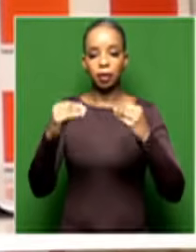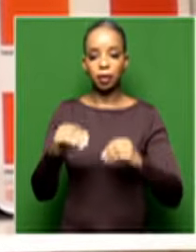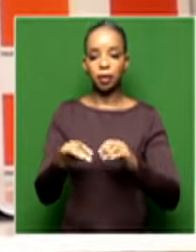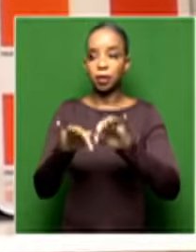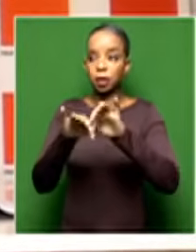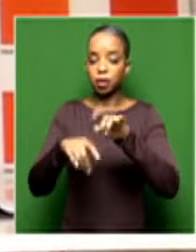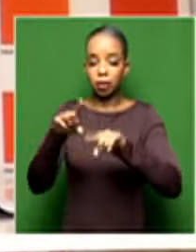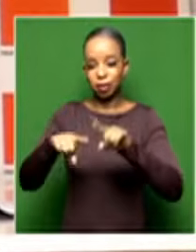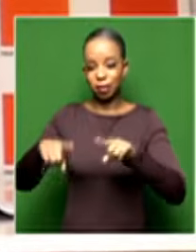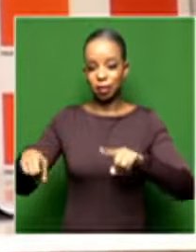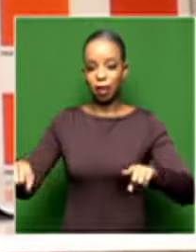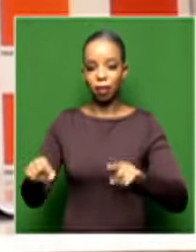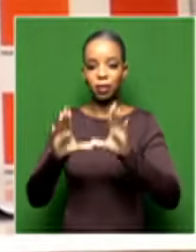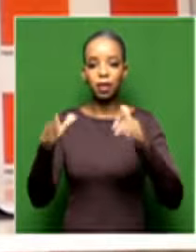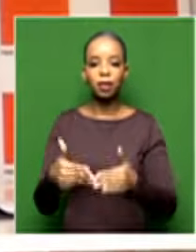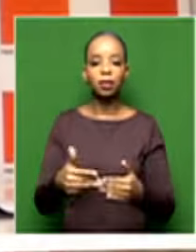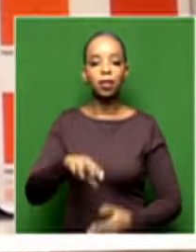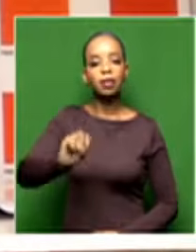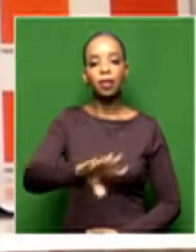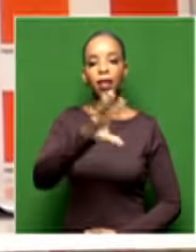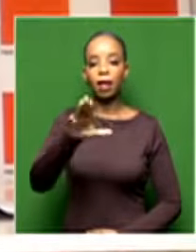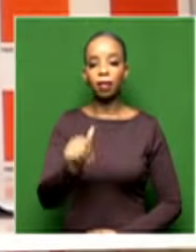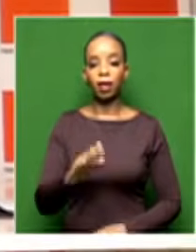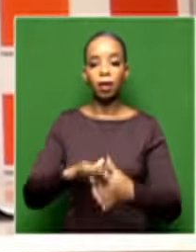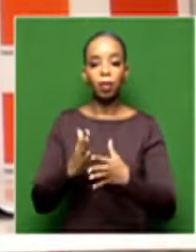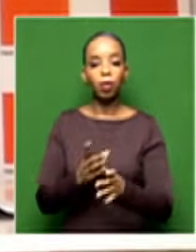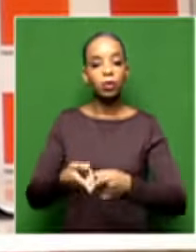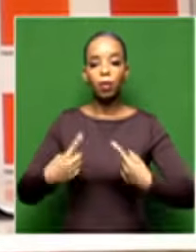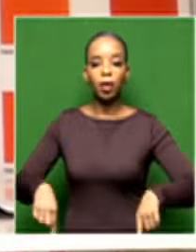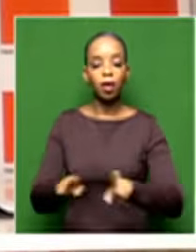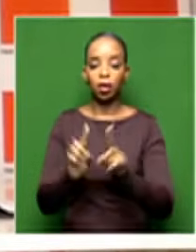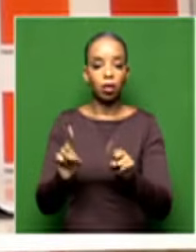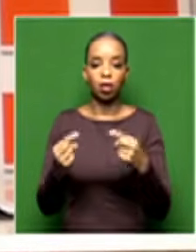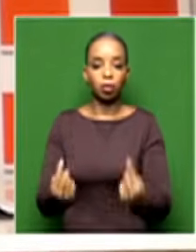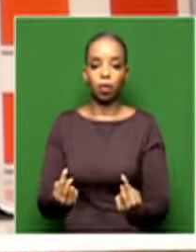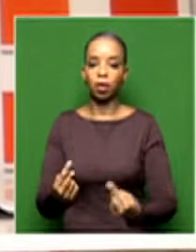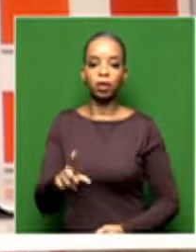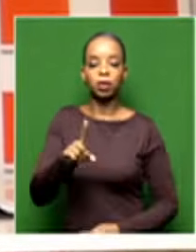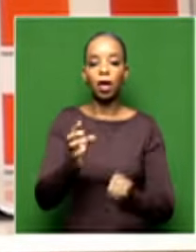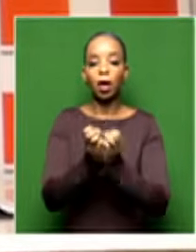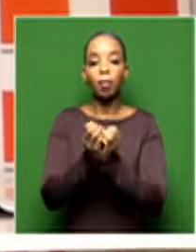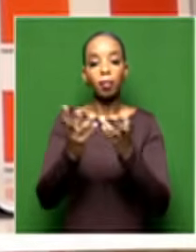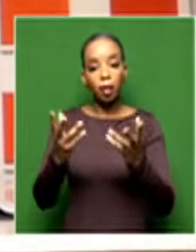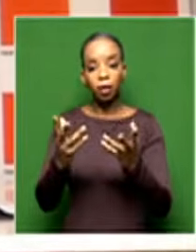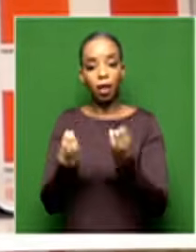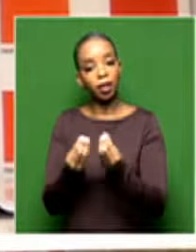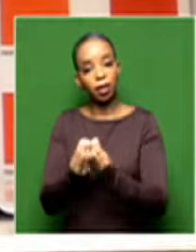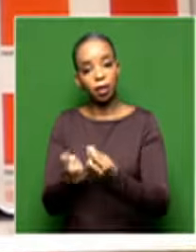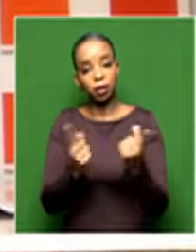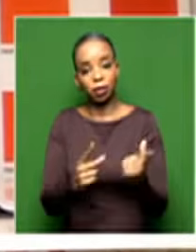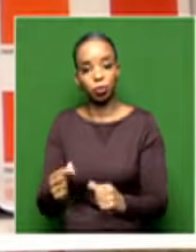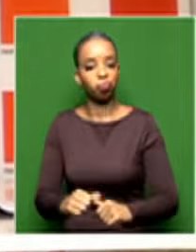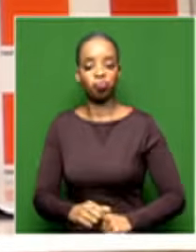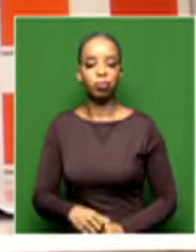sectors. In South Africa, obviously, because we couldn't purchase a lot of the goods because of legislation,